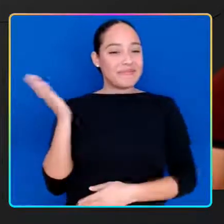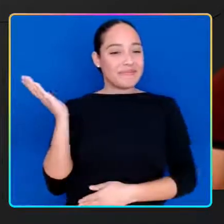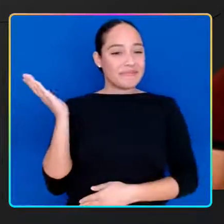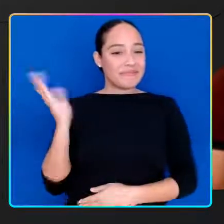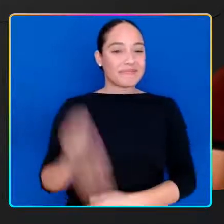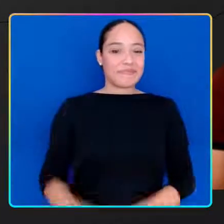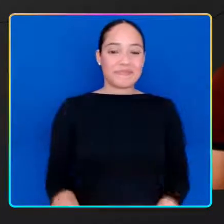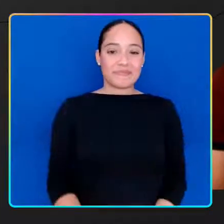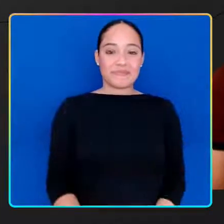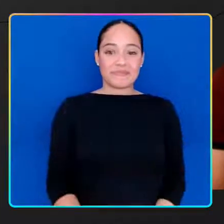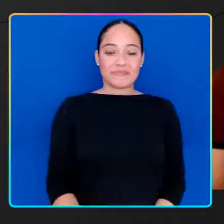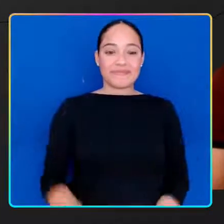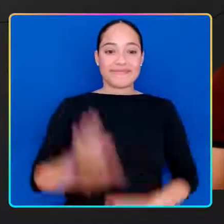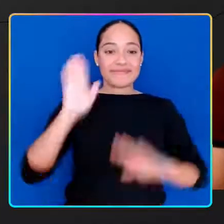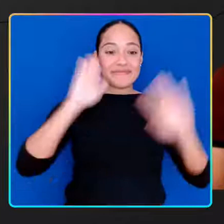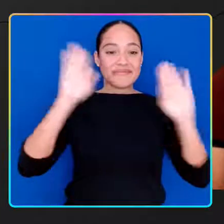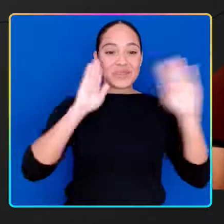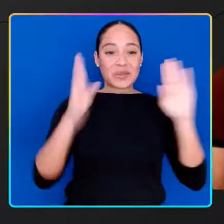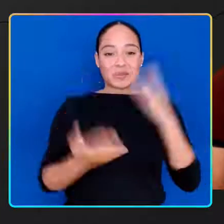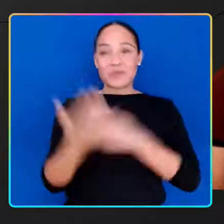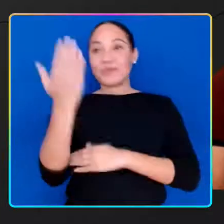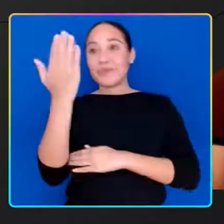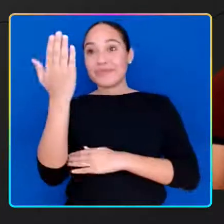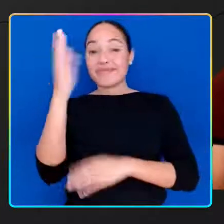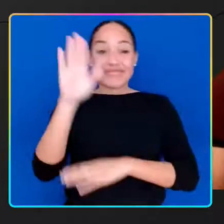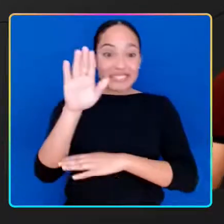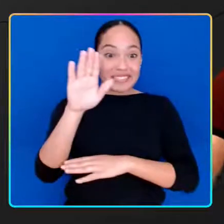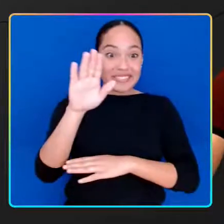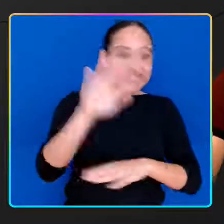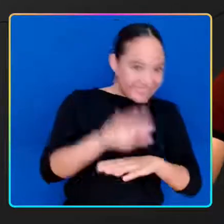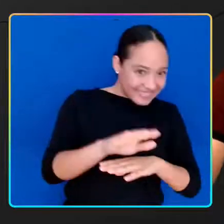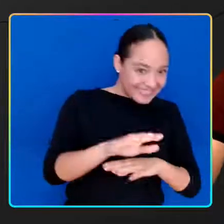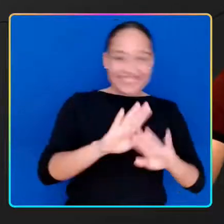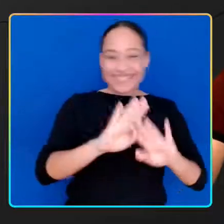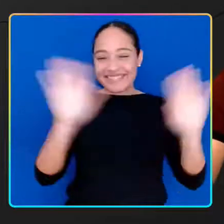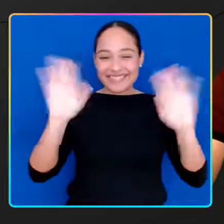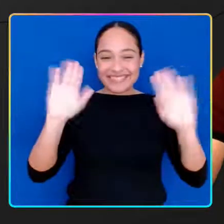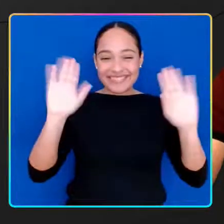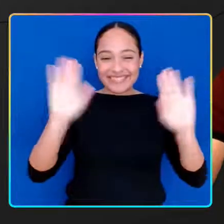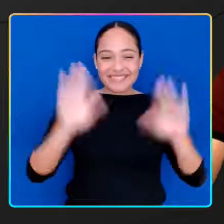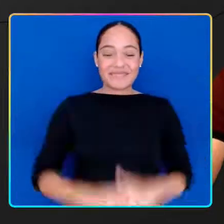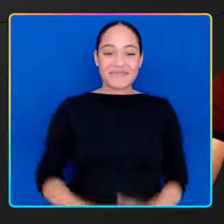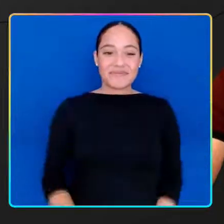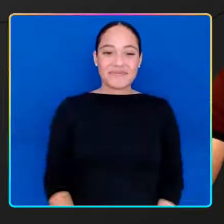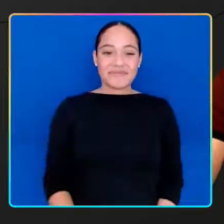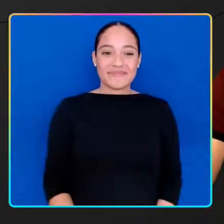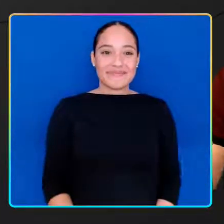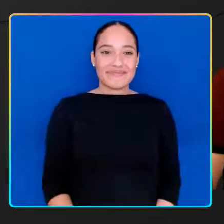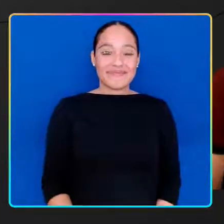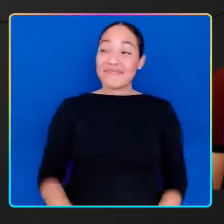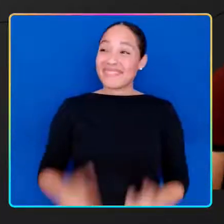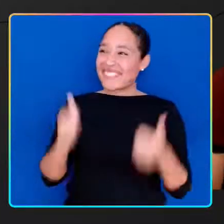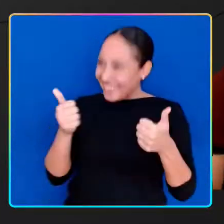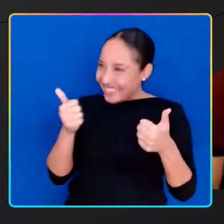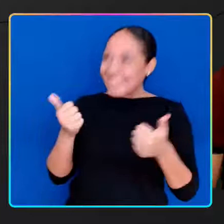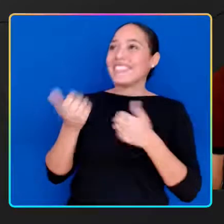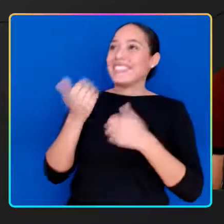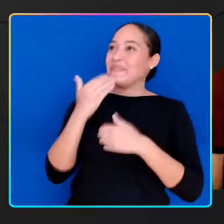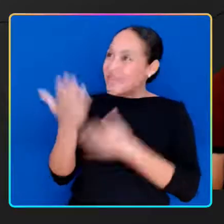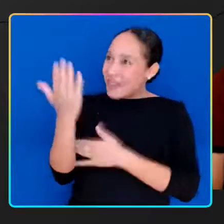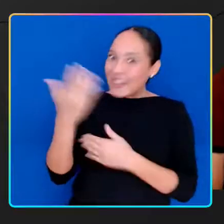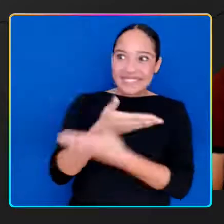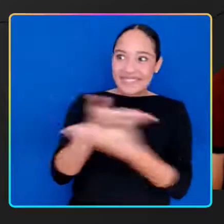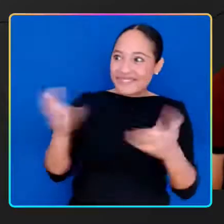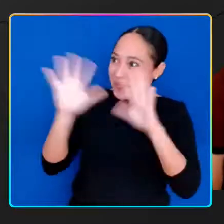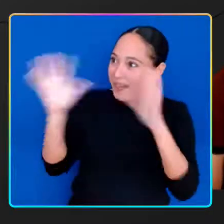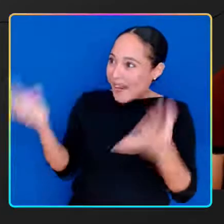Hello, good morning, good afternoon, good evening, everybody. Good morning, good afternoon, good evening to the whole world, and to you, Gianni. Thank